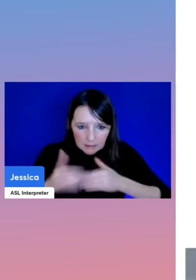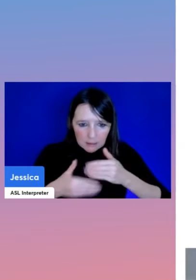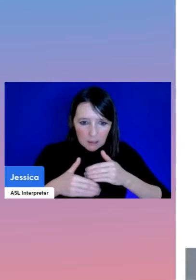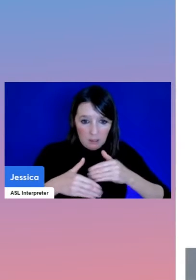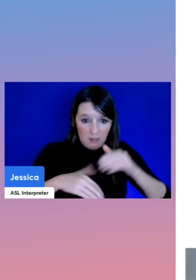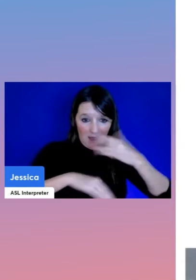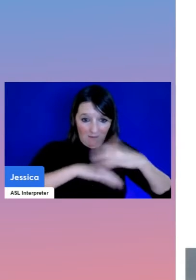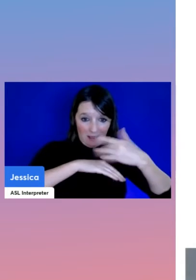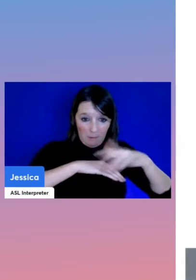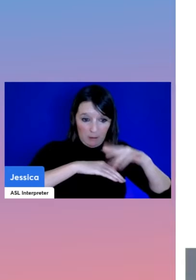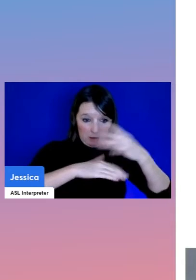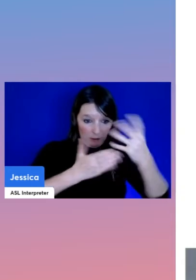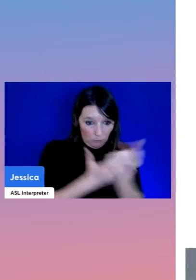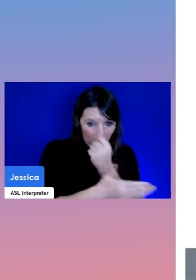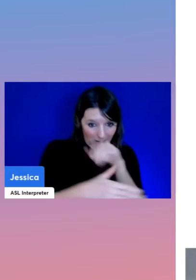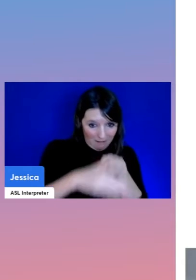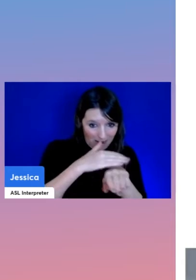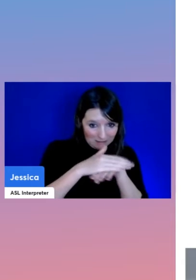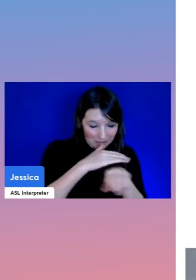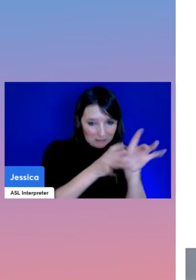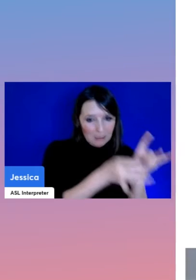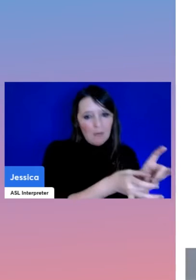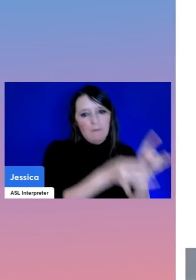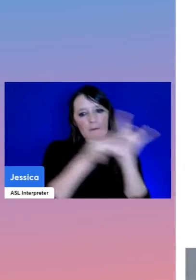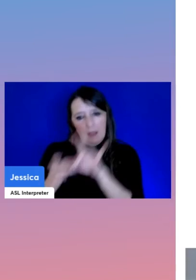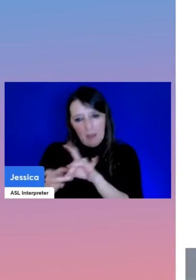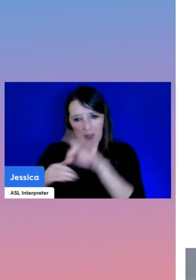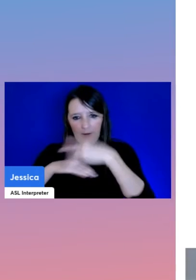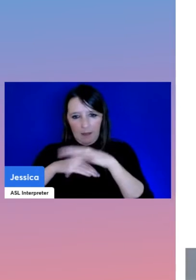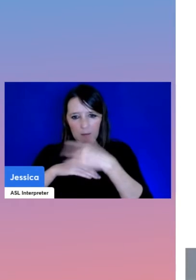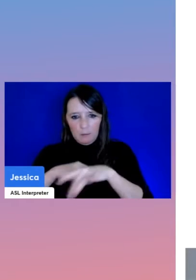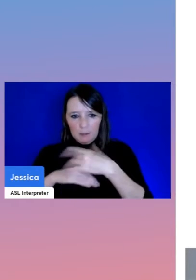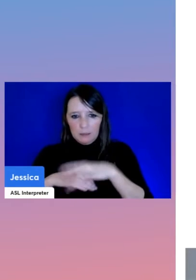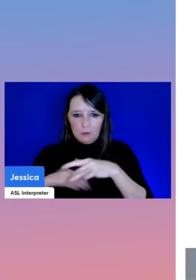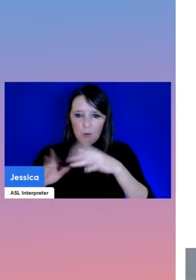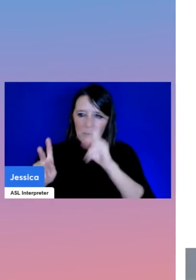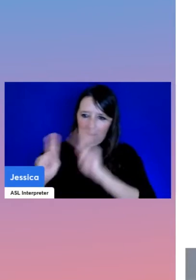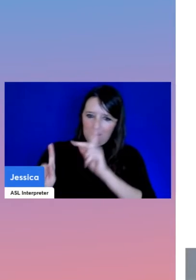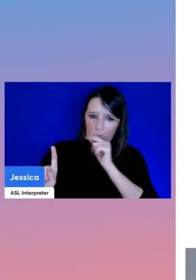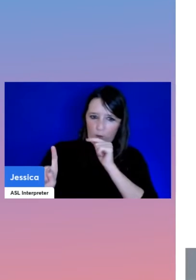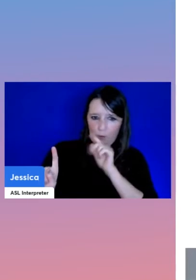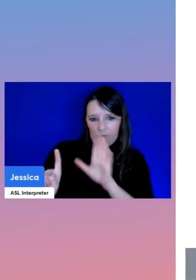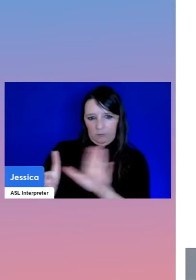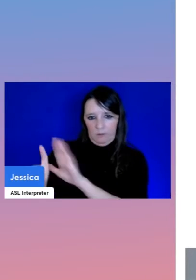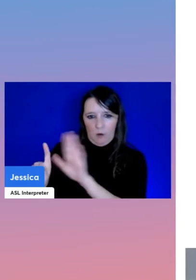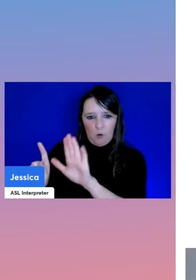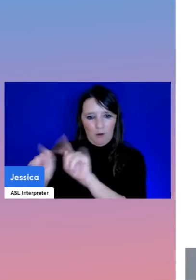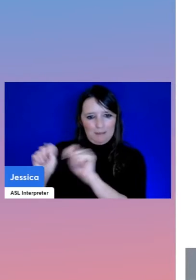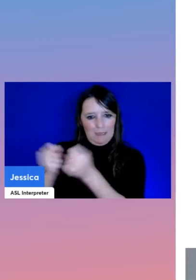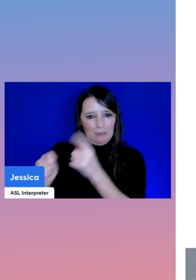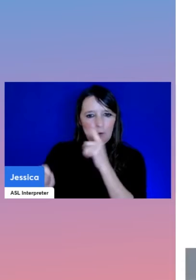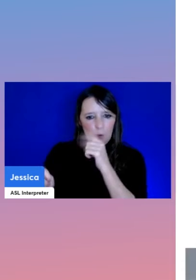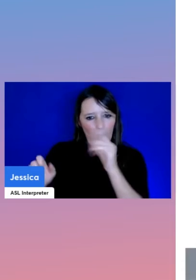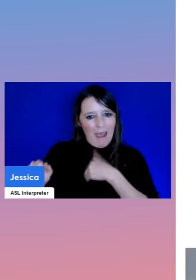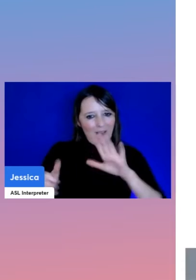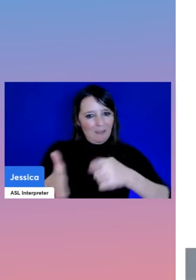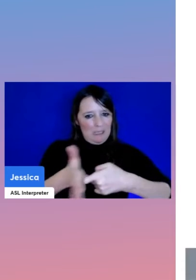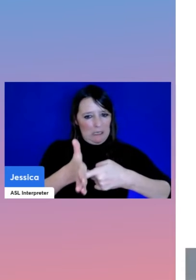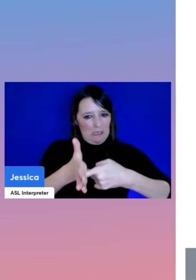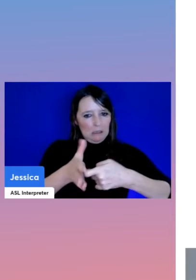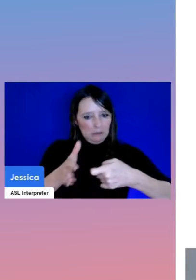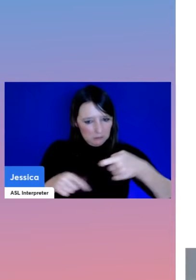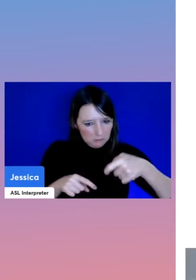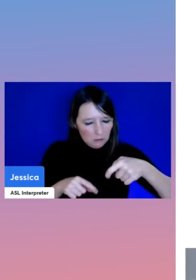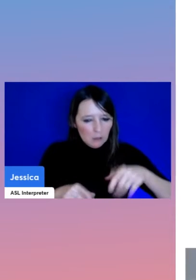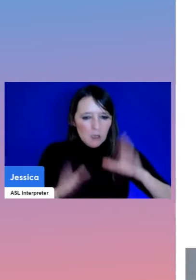is directly tied to the availability of the personnel holding the unsealed keys. This dependence can